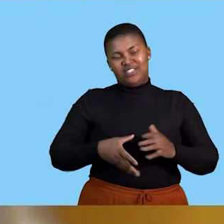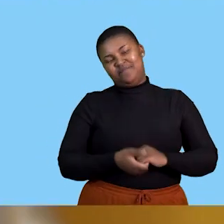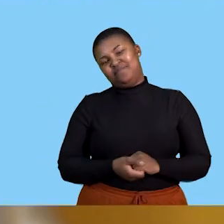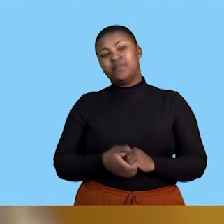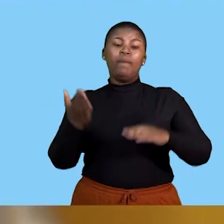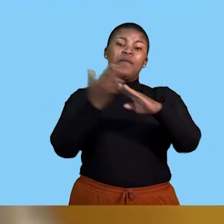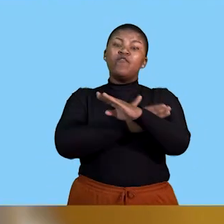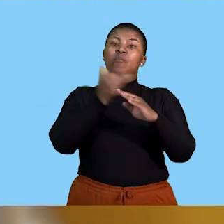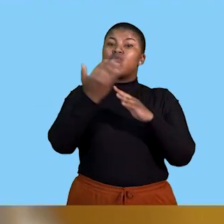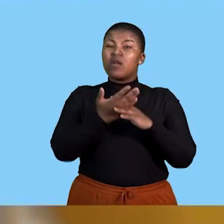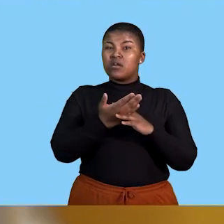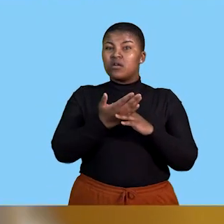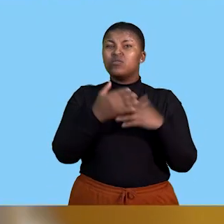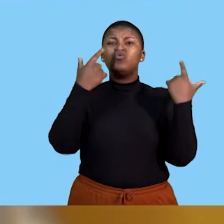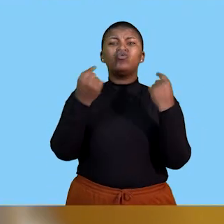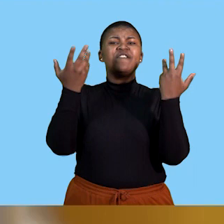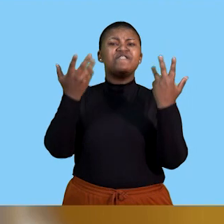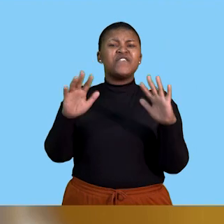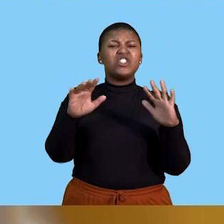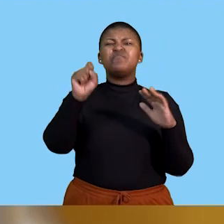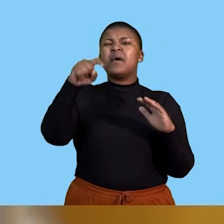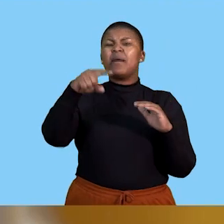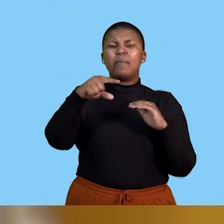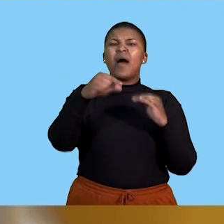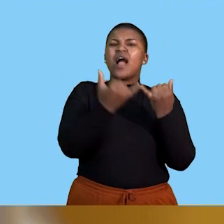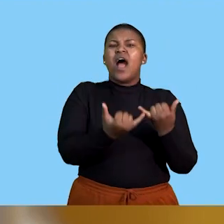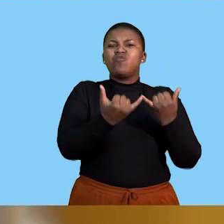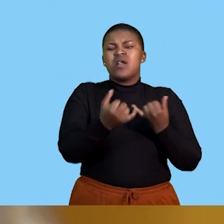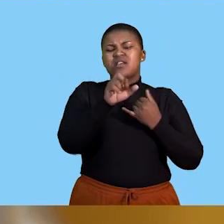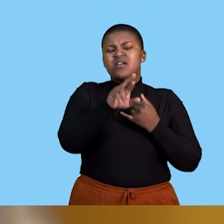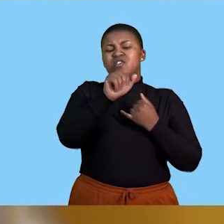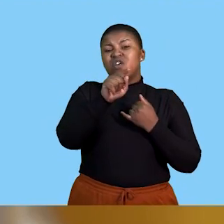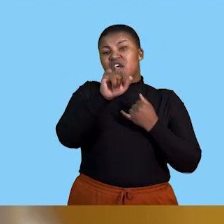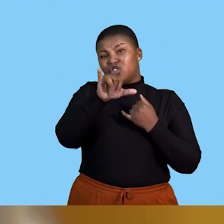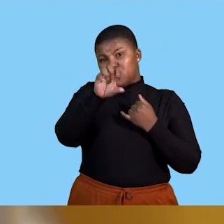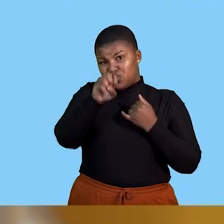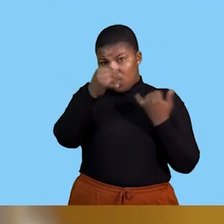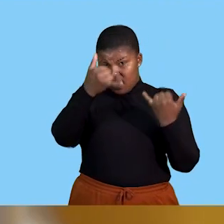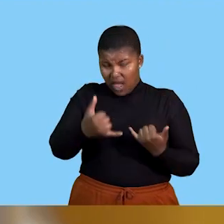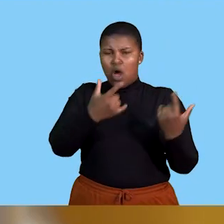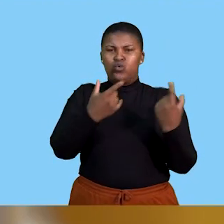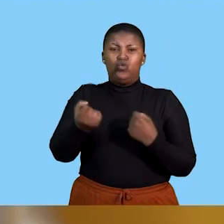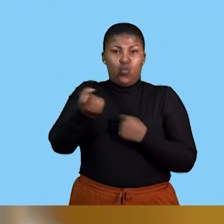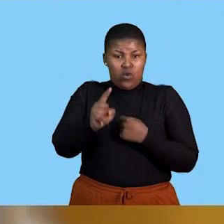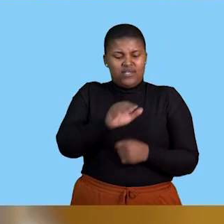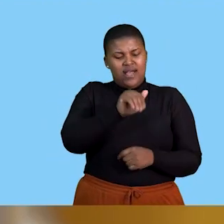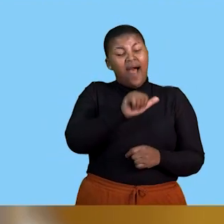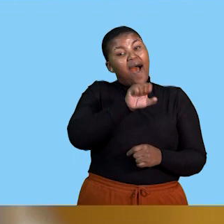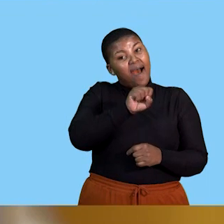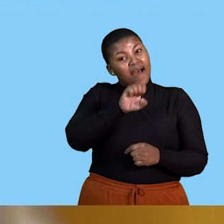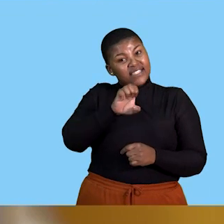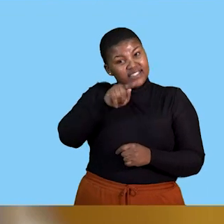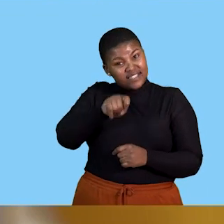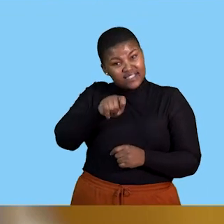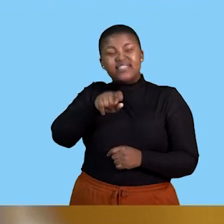Welcome back, dear learners. Before the ad break, we did the current ratio, and now we're going to do the acid